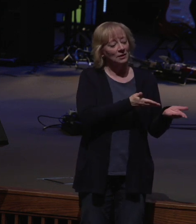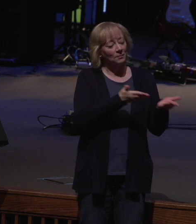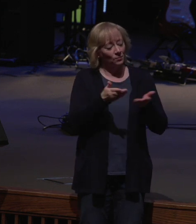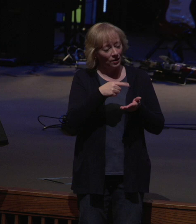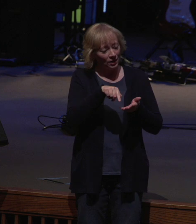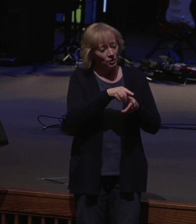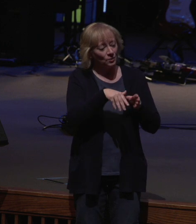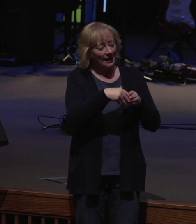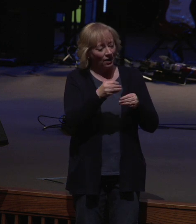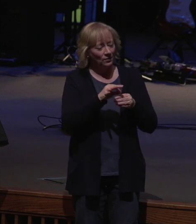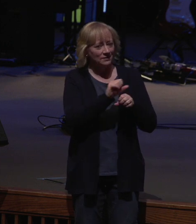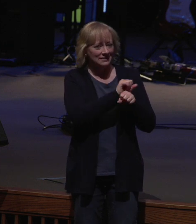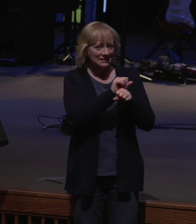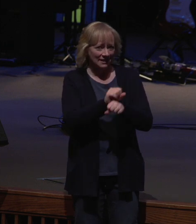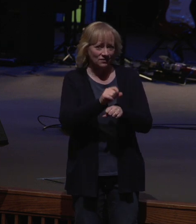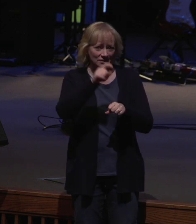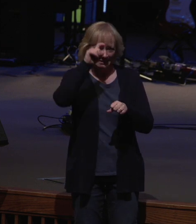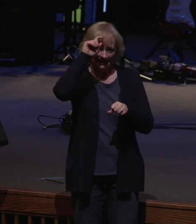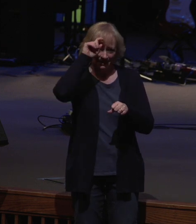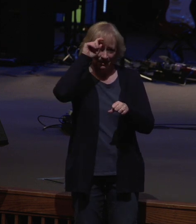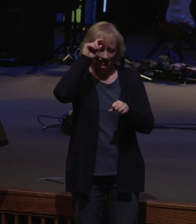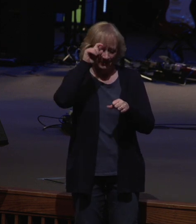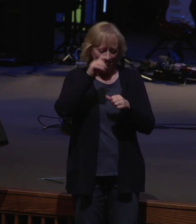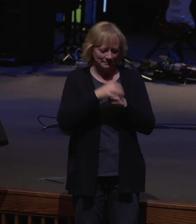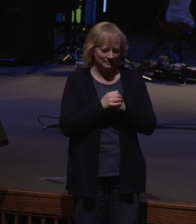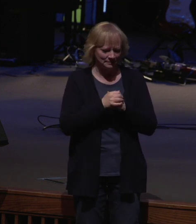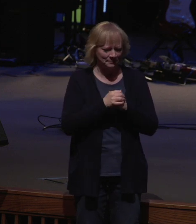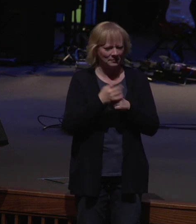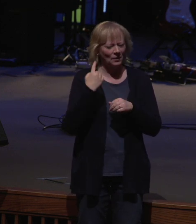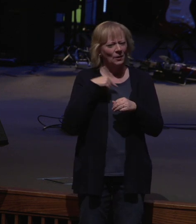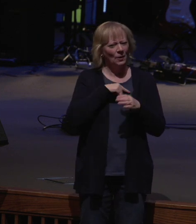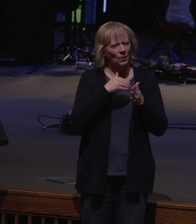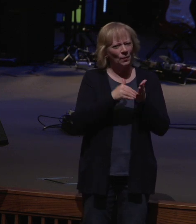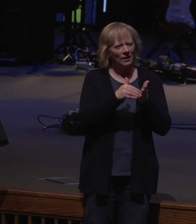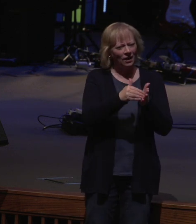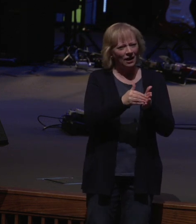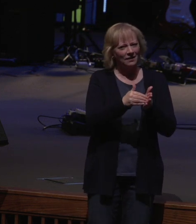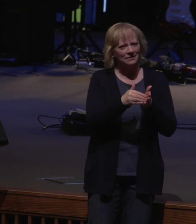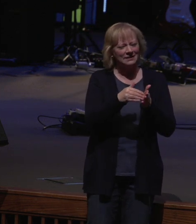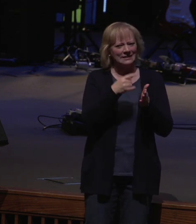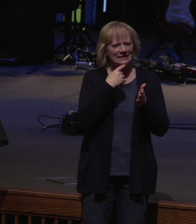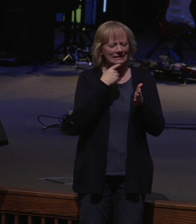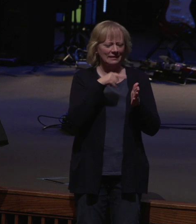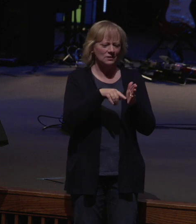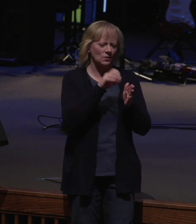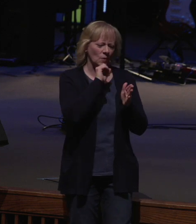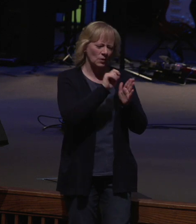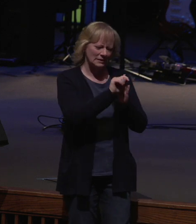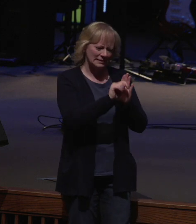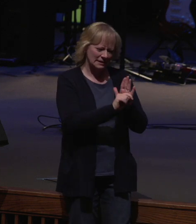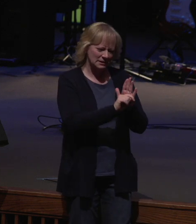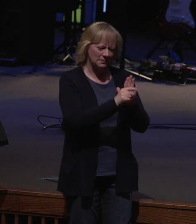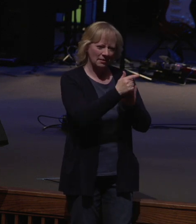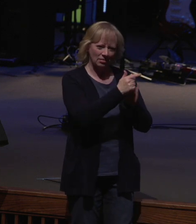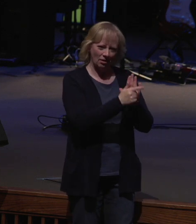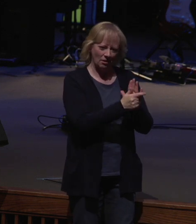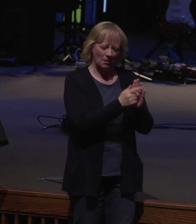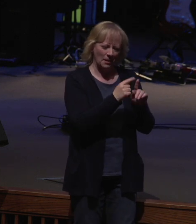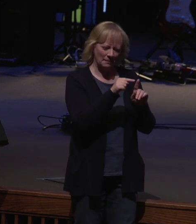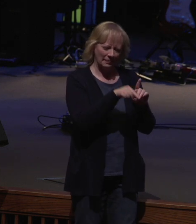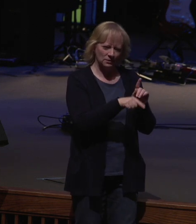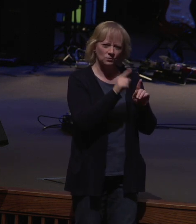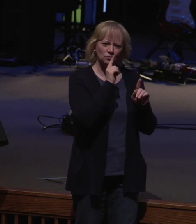out of the house of slavery. Now, we often refer to it as the Old Testament law, but it really was